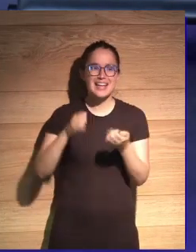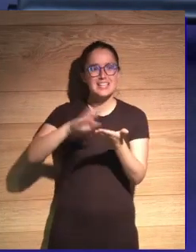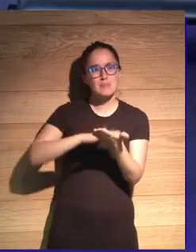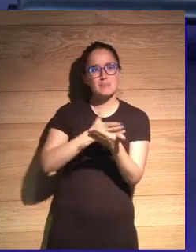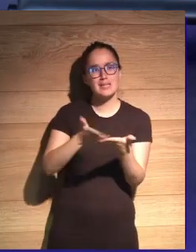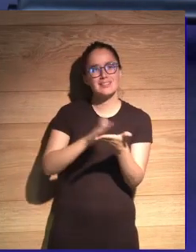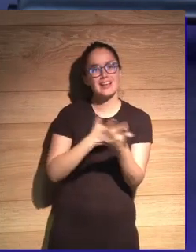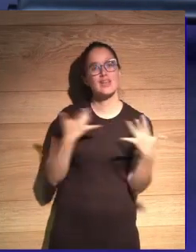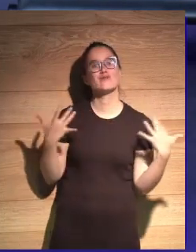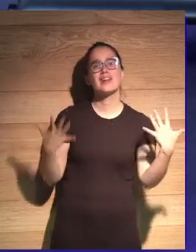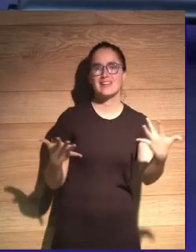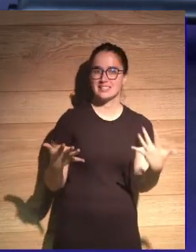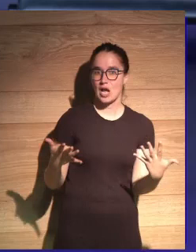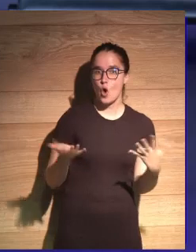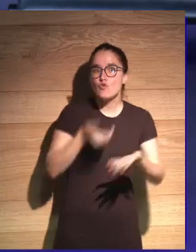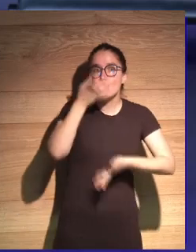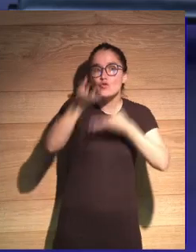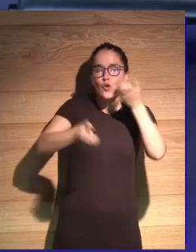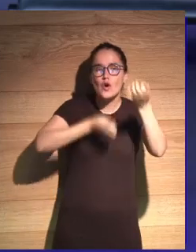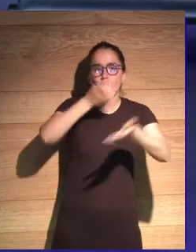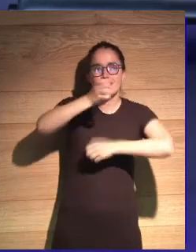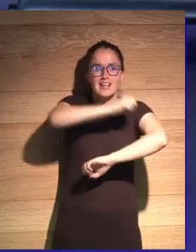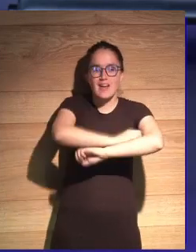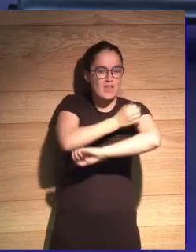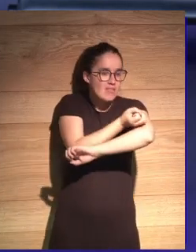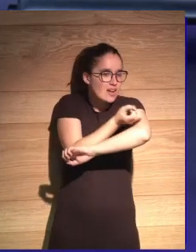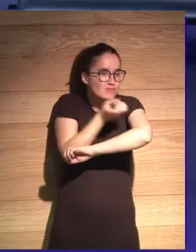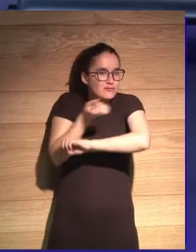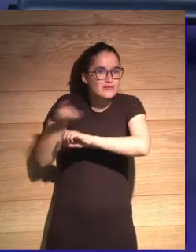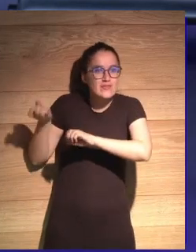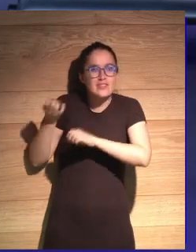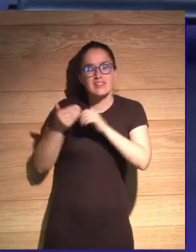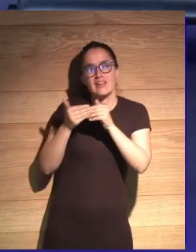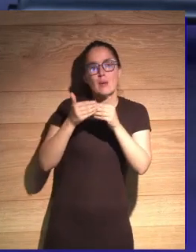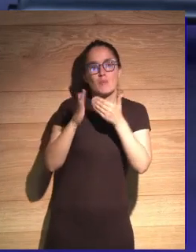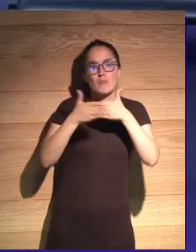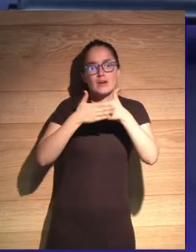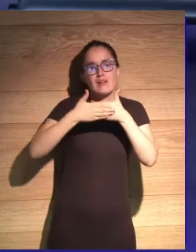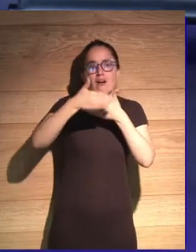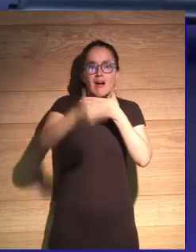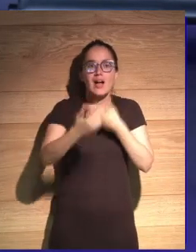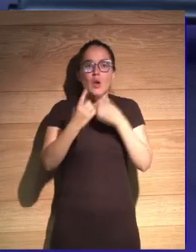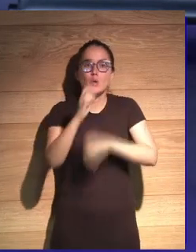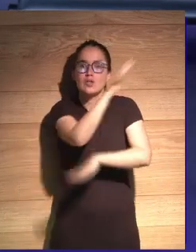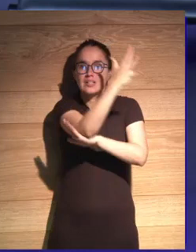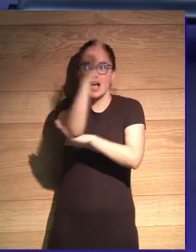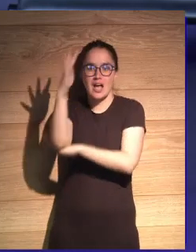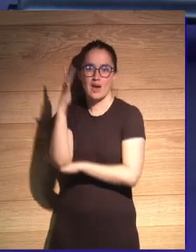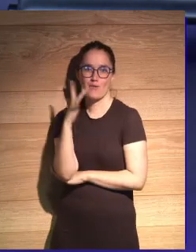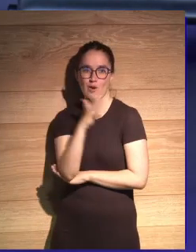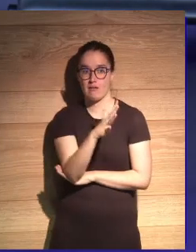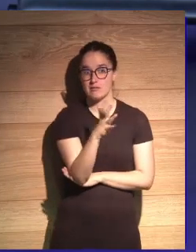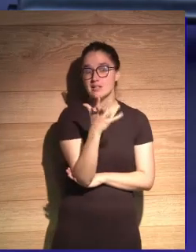roof, a good bed, good food, milk and butter, some flowers on